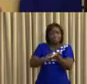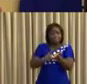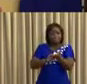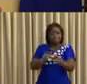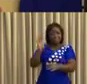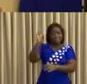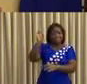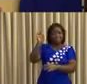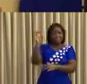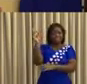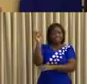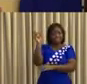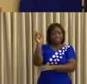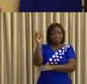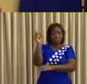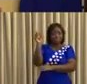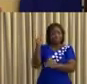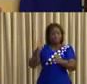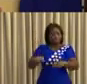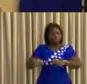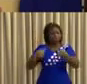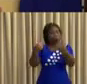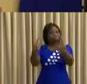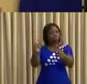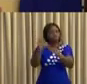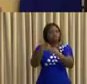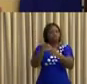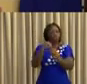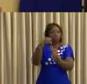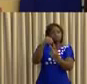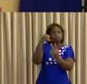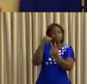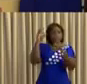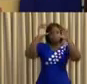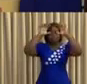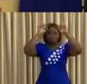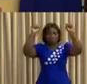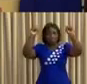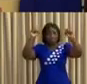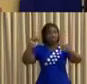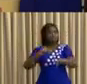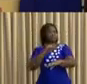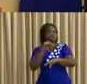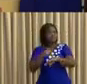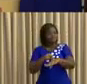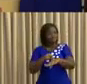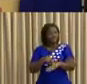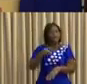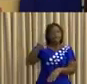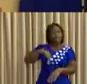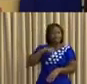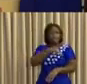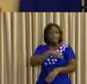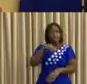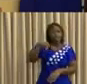of 7th December, they can vote to choose the president of the nation and the member of